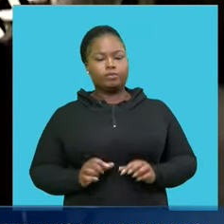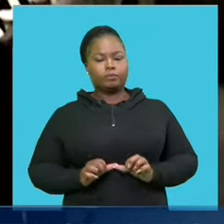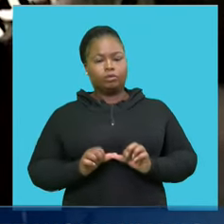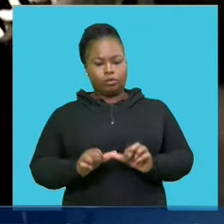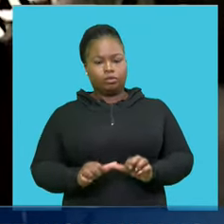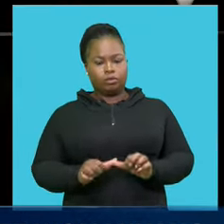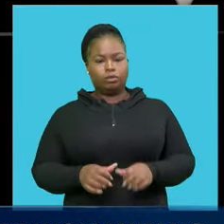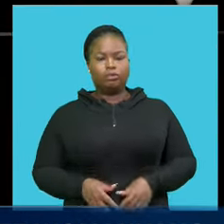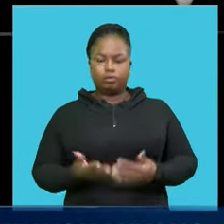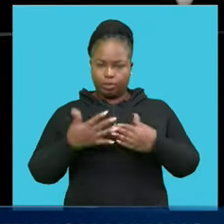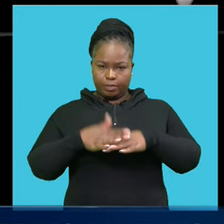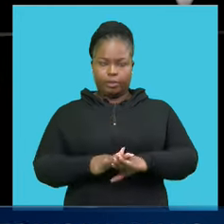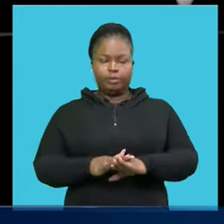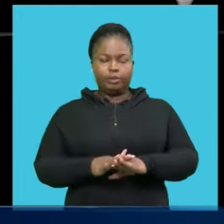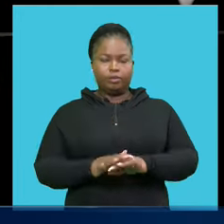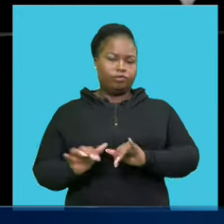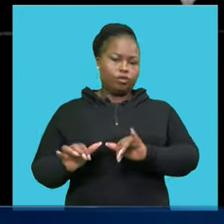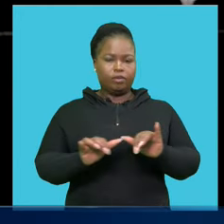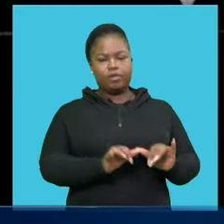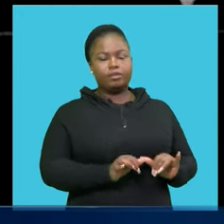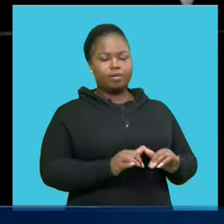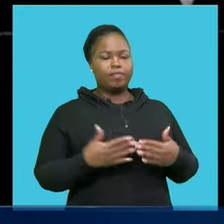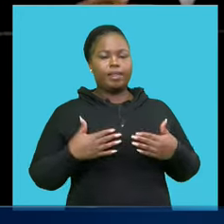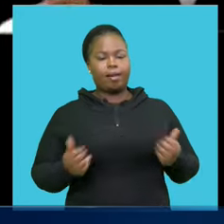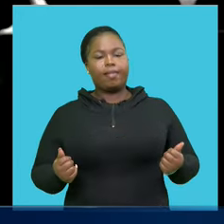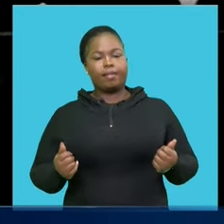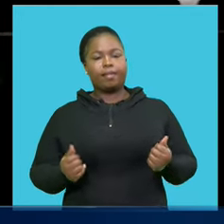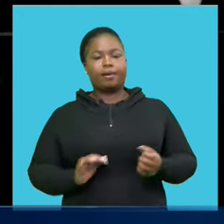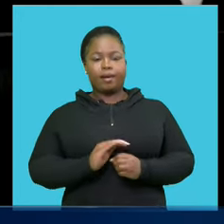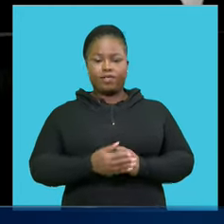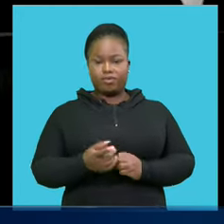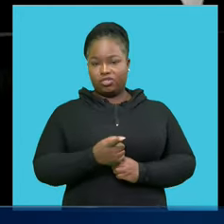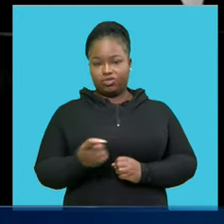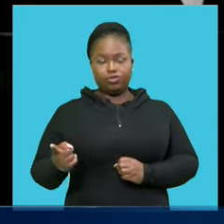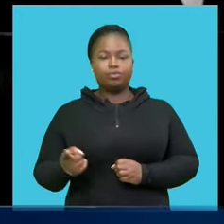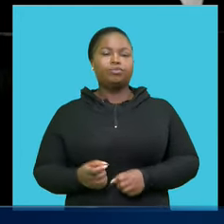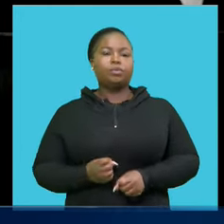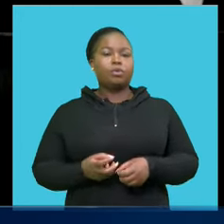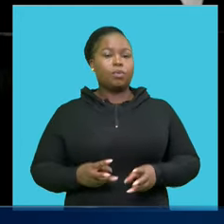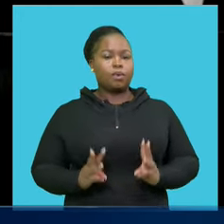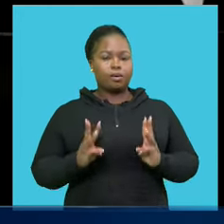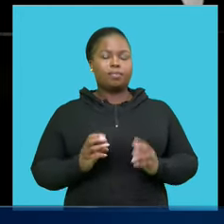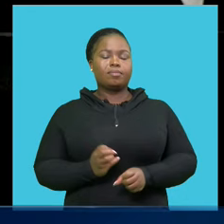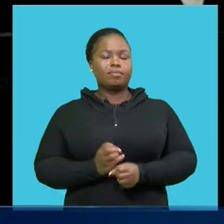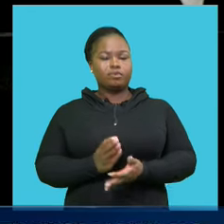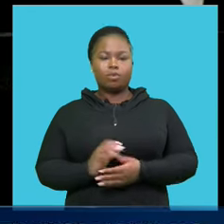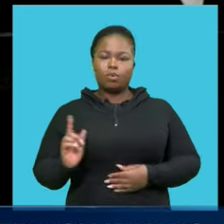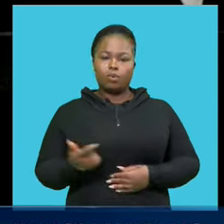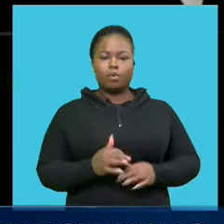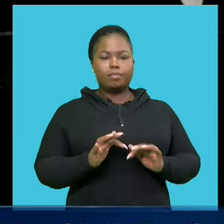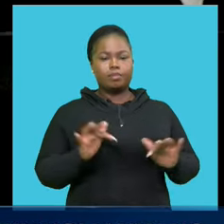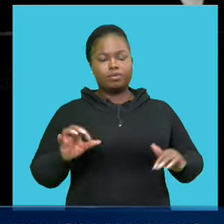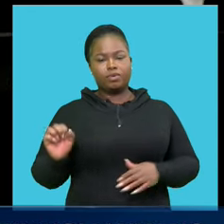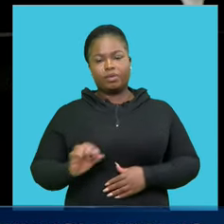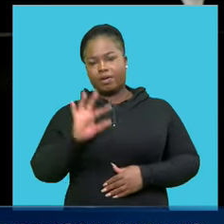implement universal health coverage in a manner that brings all South Africans on